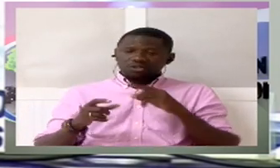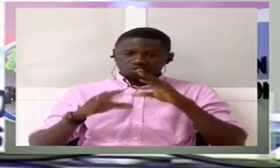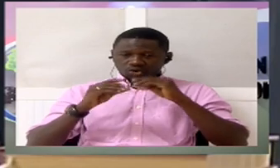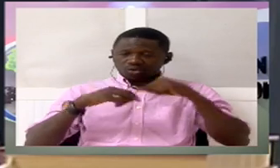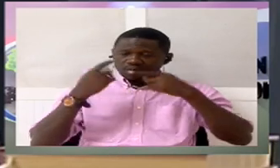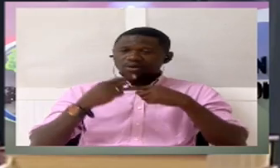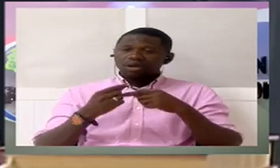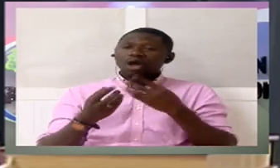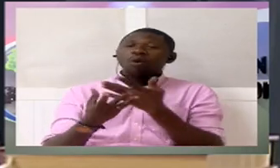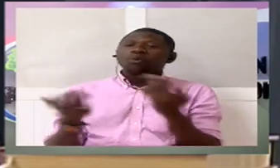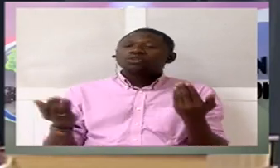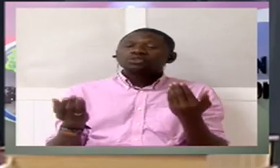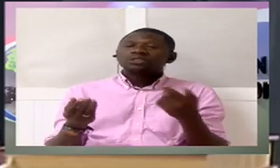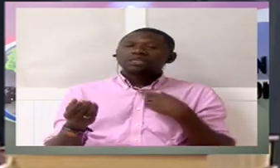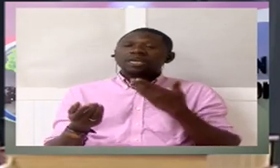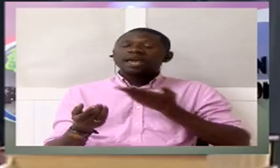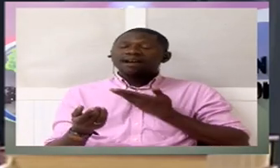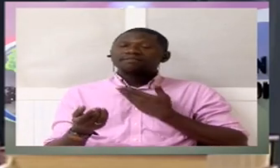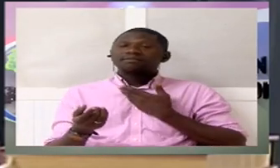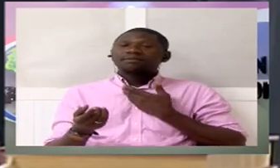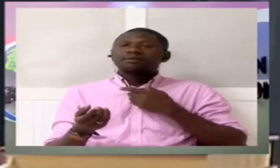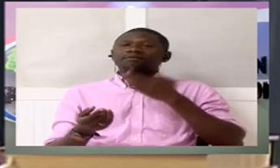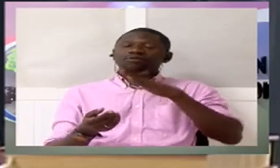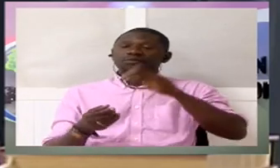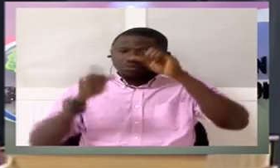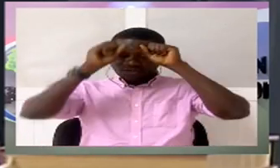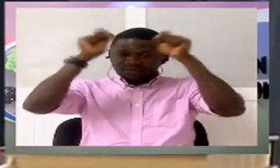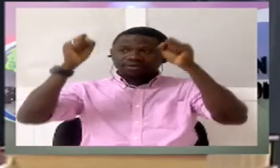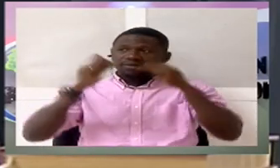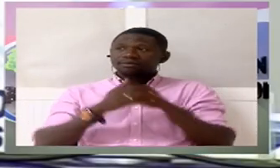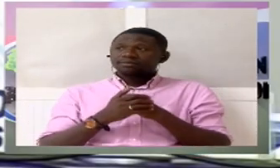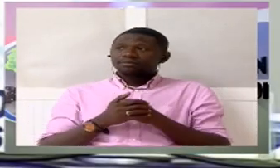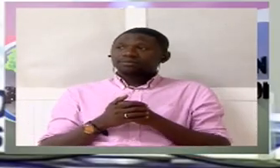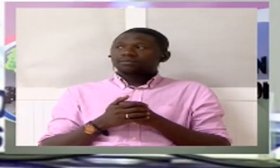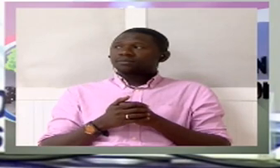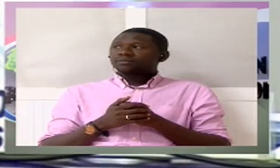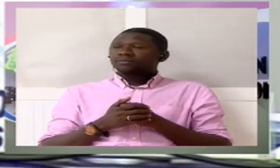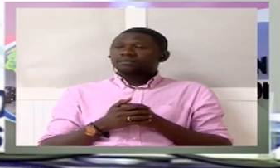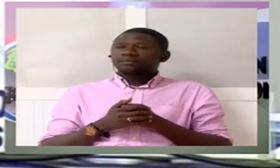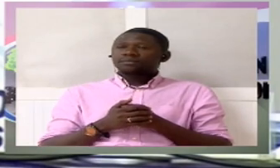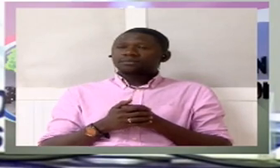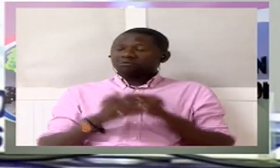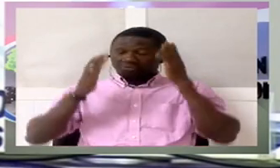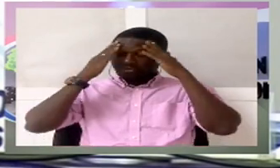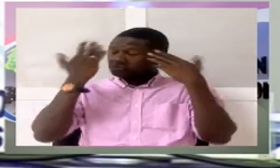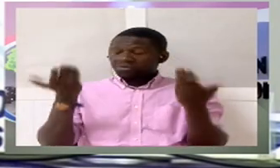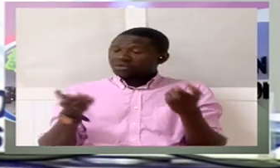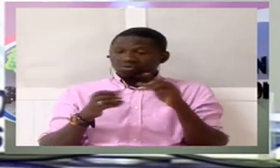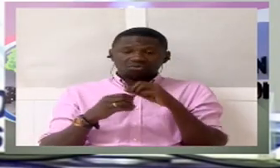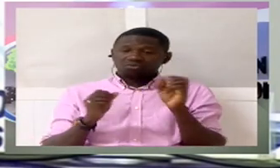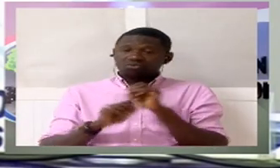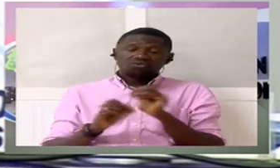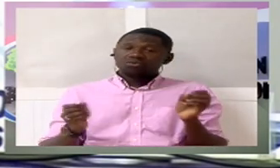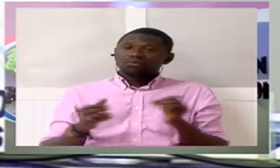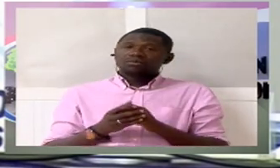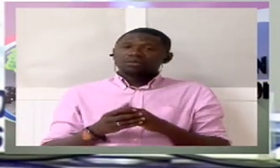kejo jelle la kare wo kare. Ani mawolo. No, I don't know that one. The commission has come to learn that some